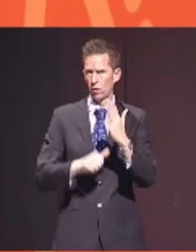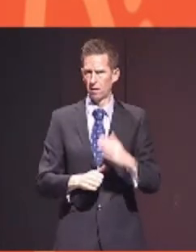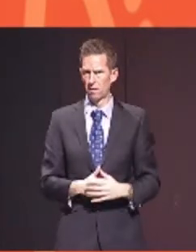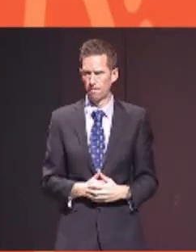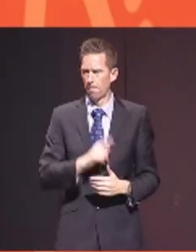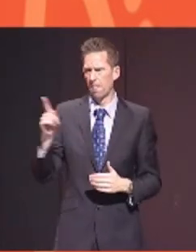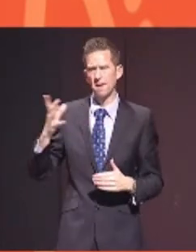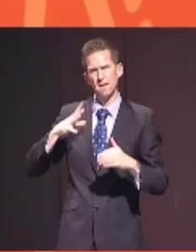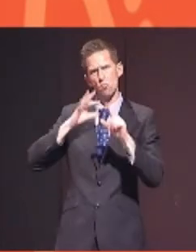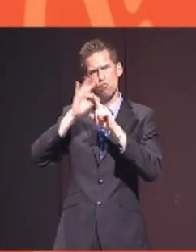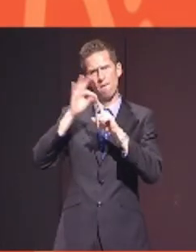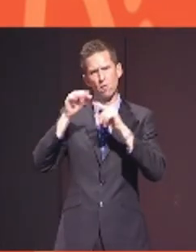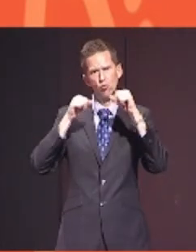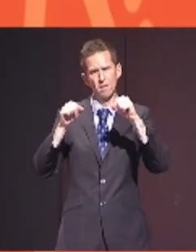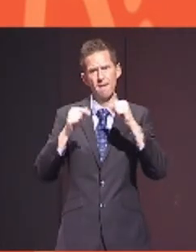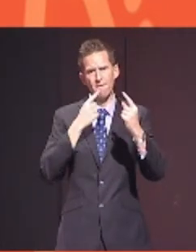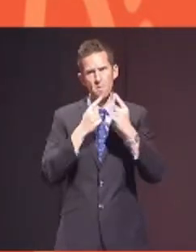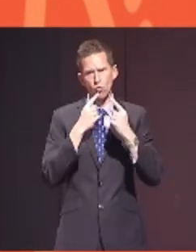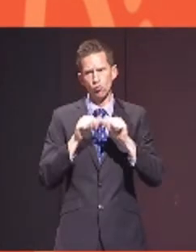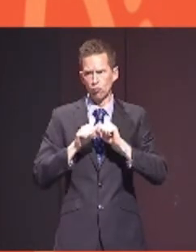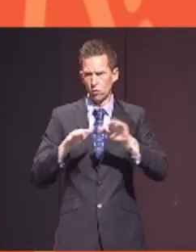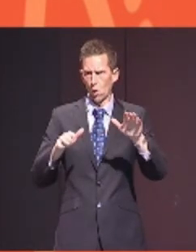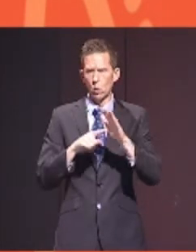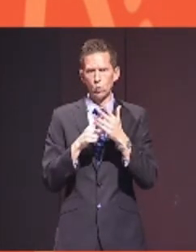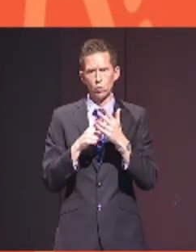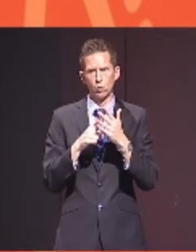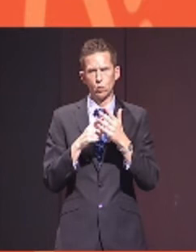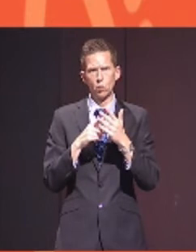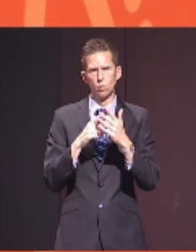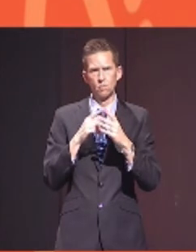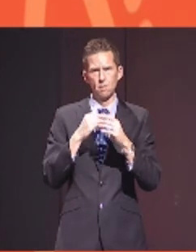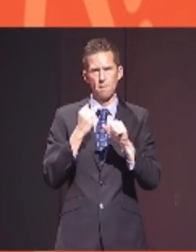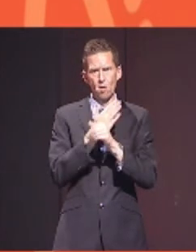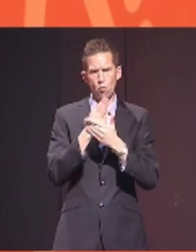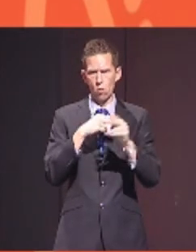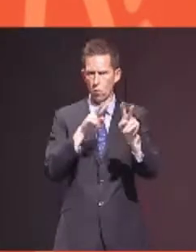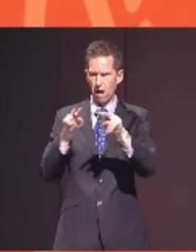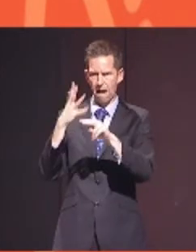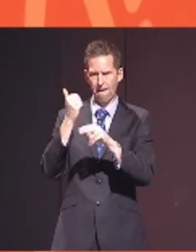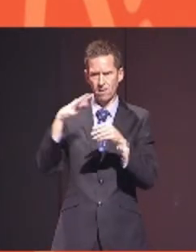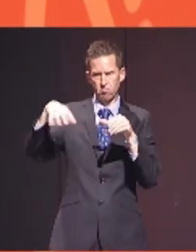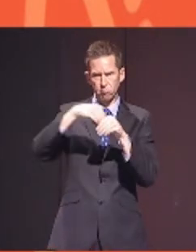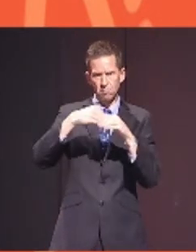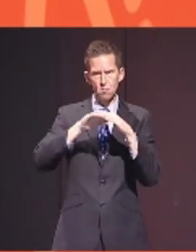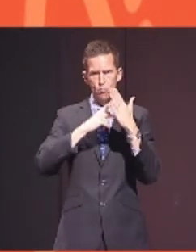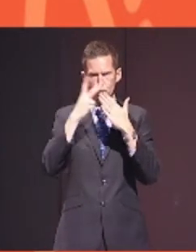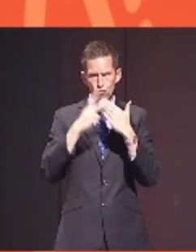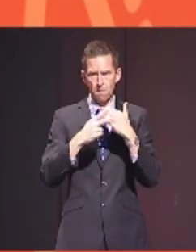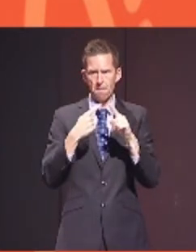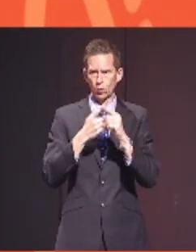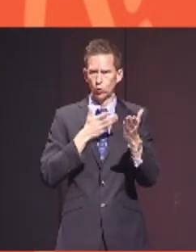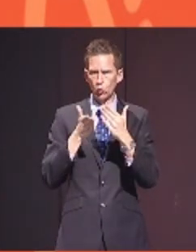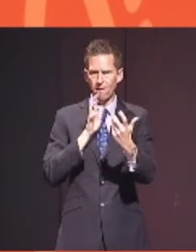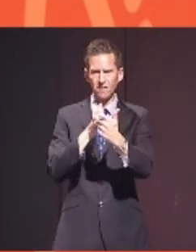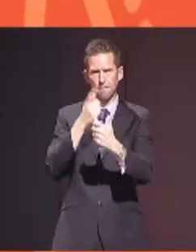agenda. We need to improve strategic information to monitor program inclusion and HIV service accessibility for adolescents